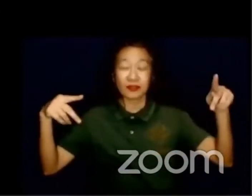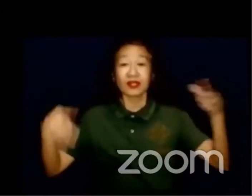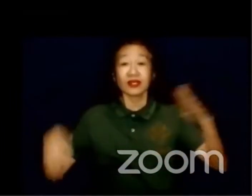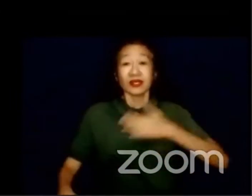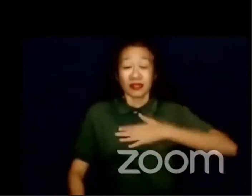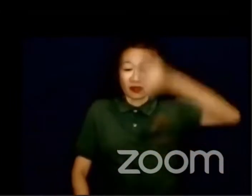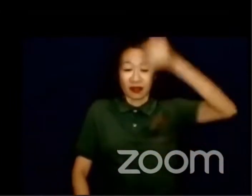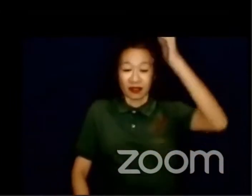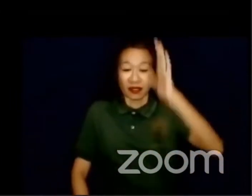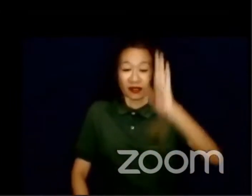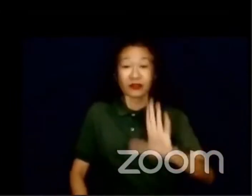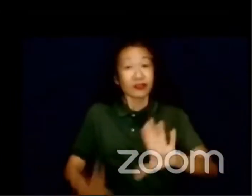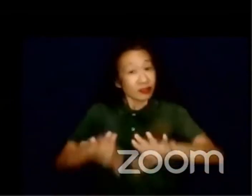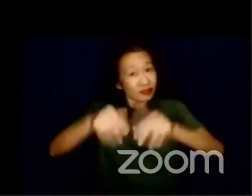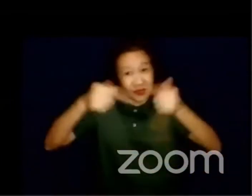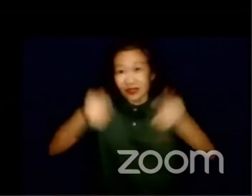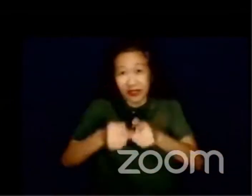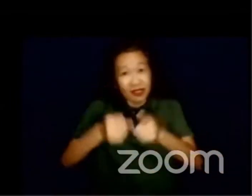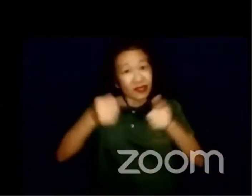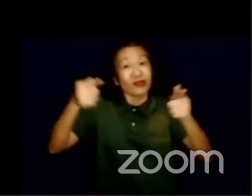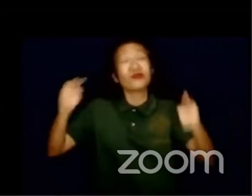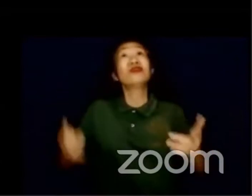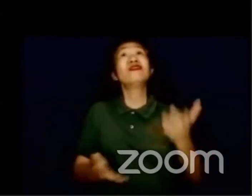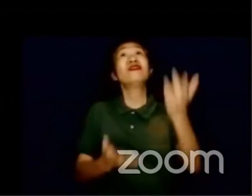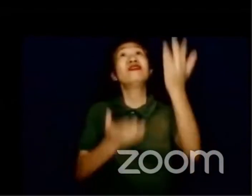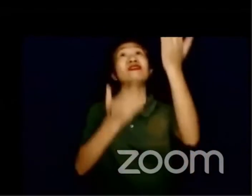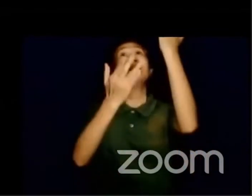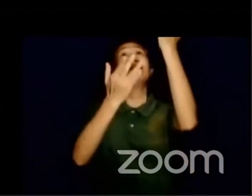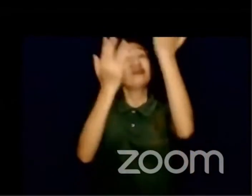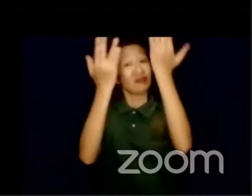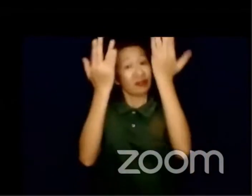proclaim, my God, how great thou